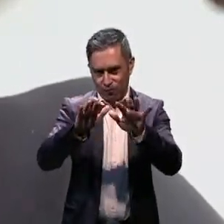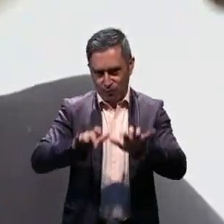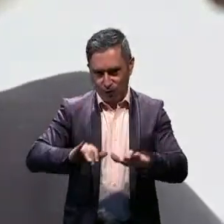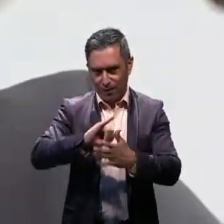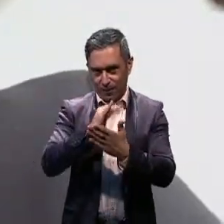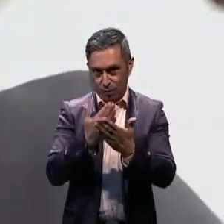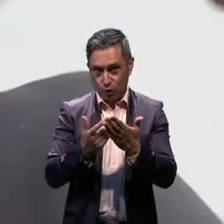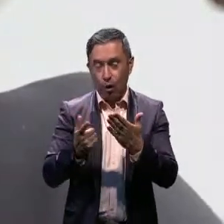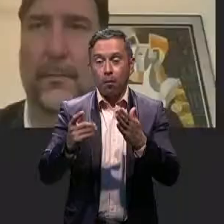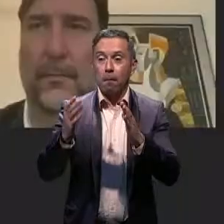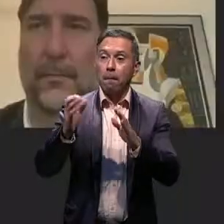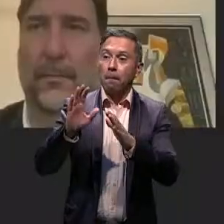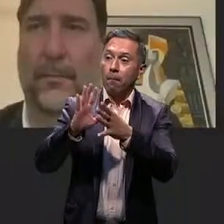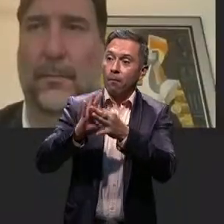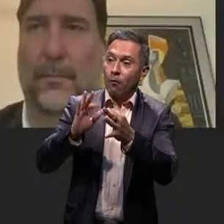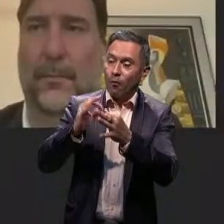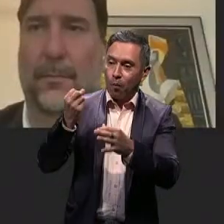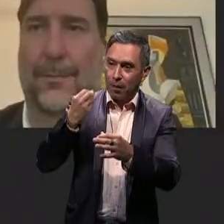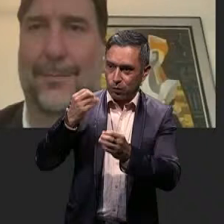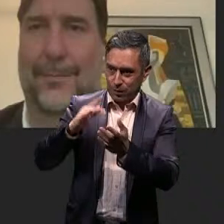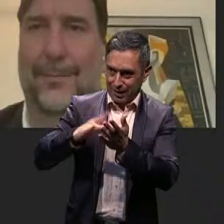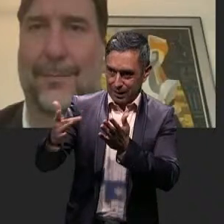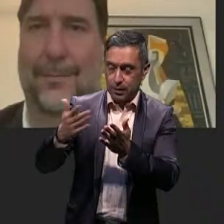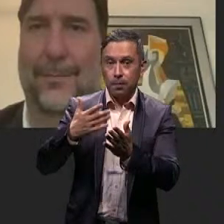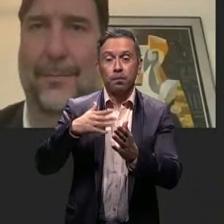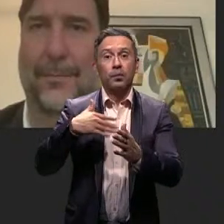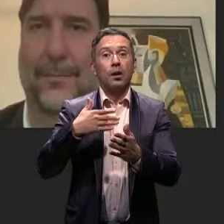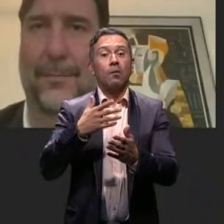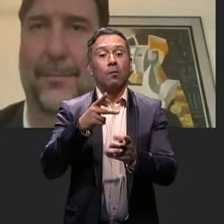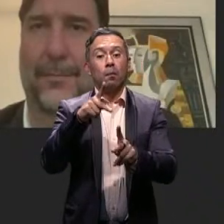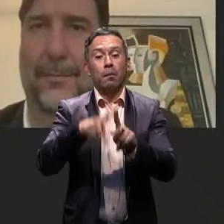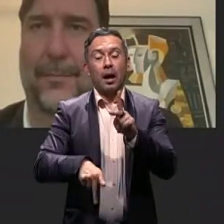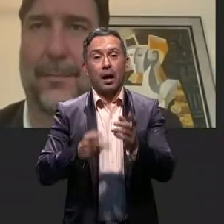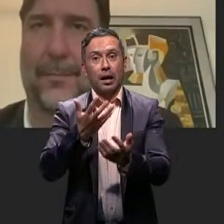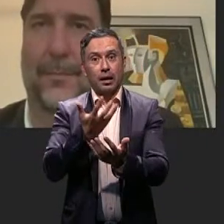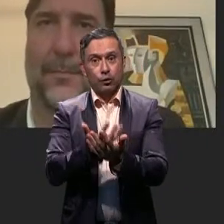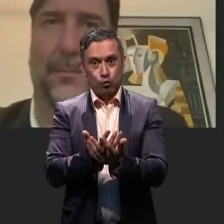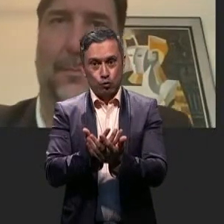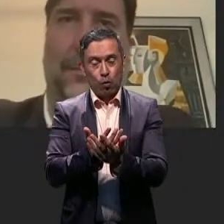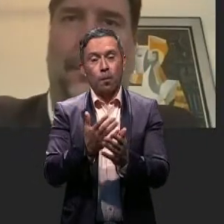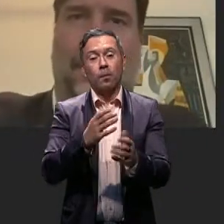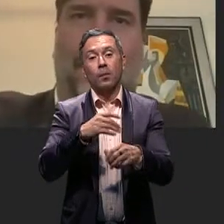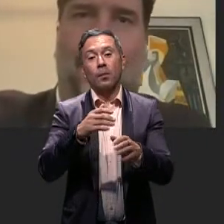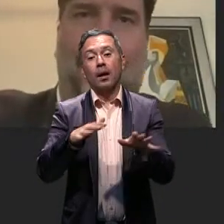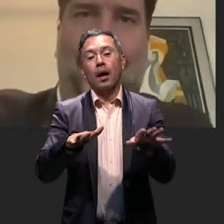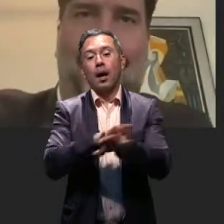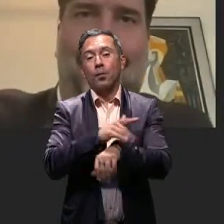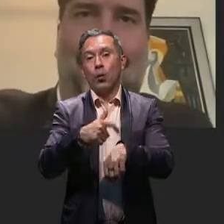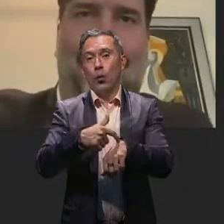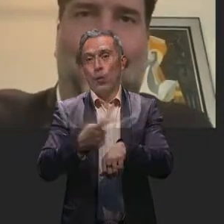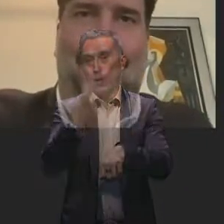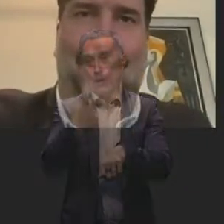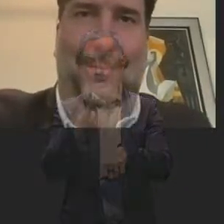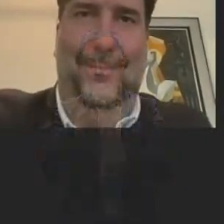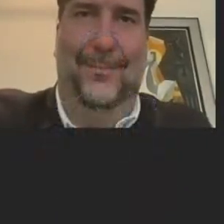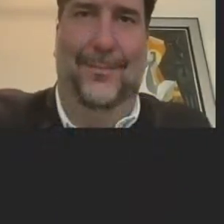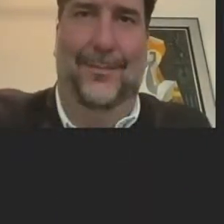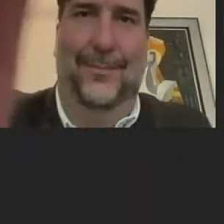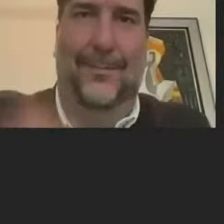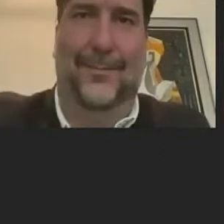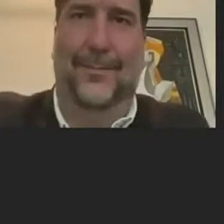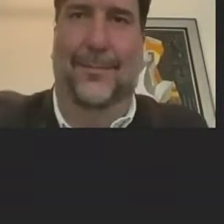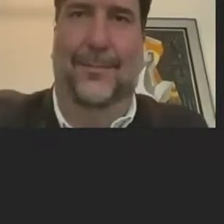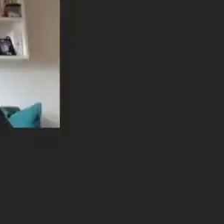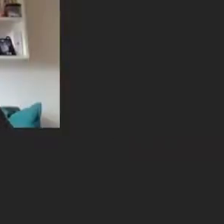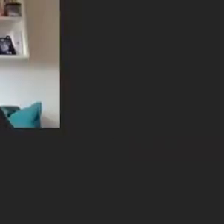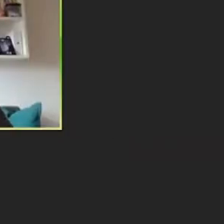you. We are going to have a break, and at 1 p.m. we will have our last panel. Thank you very much, Monica. Thank